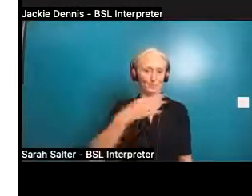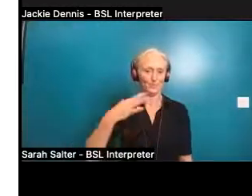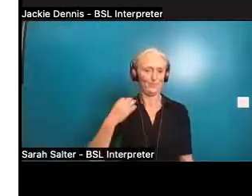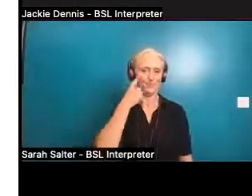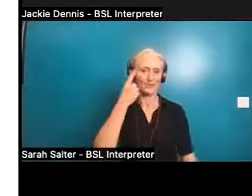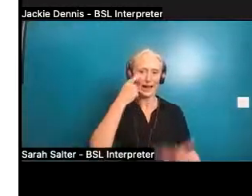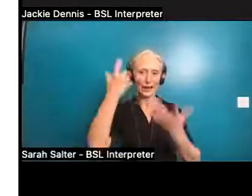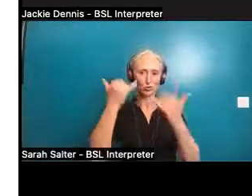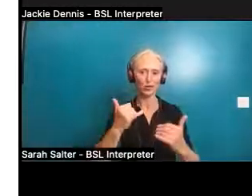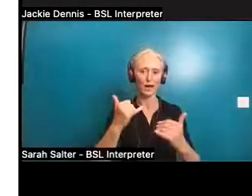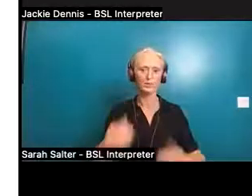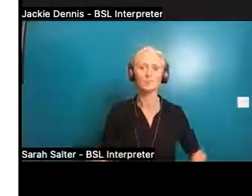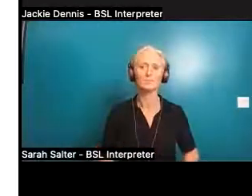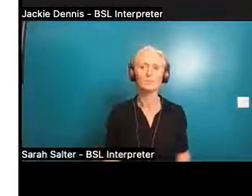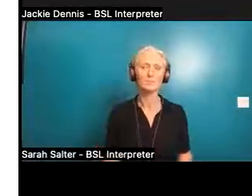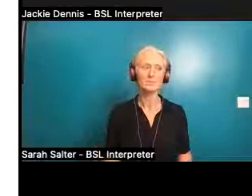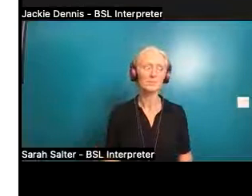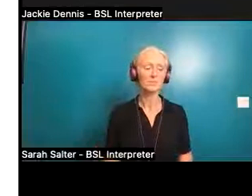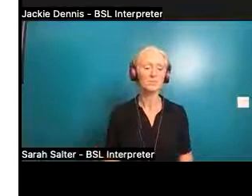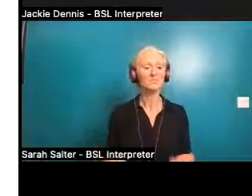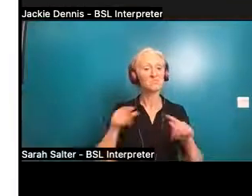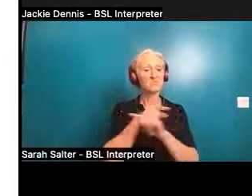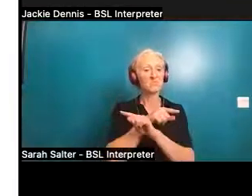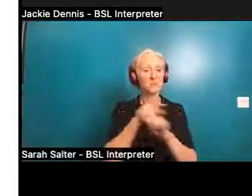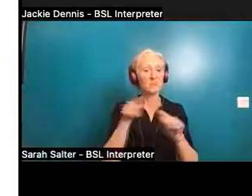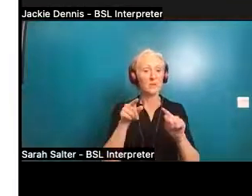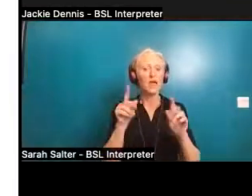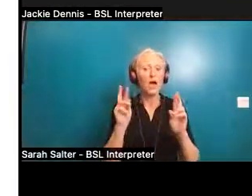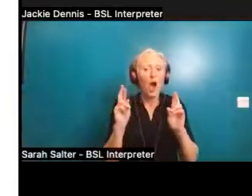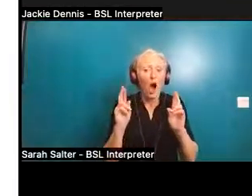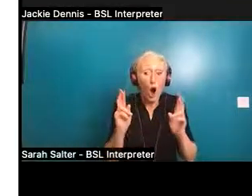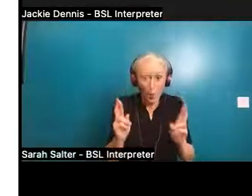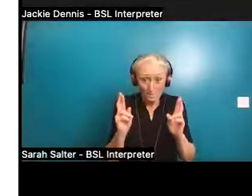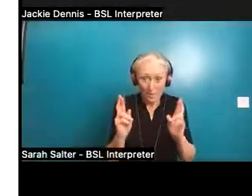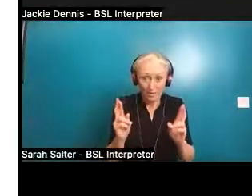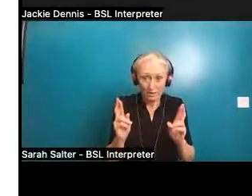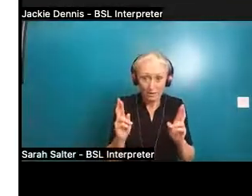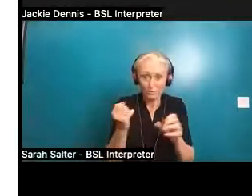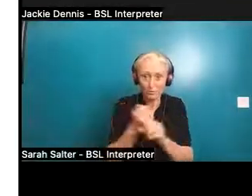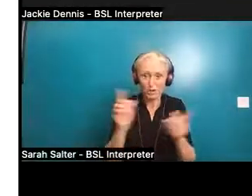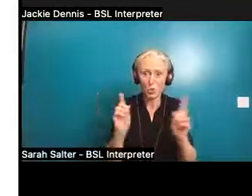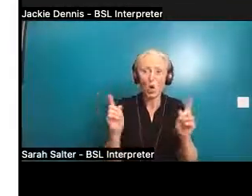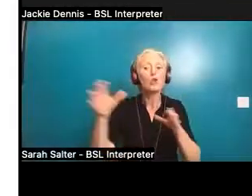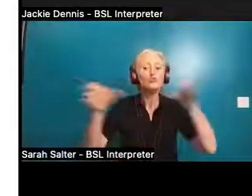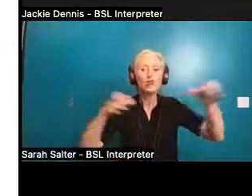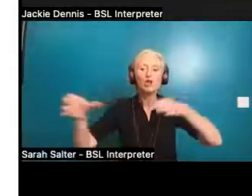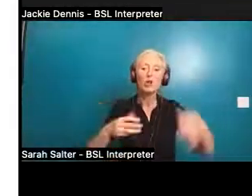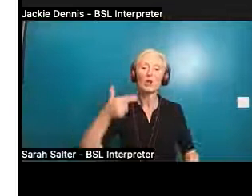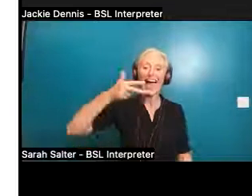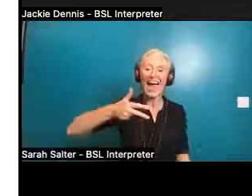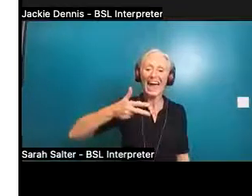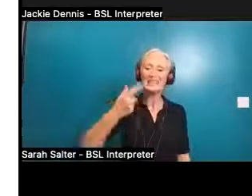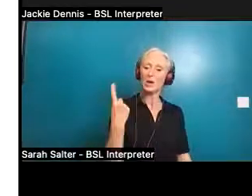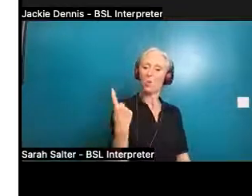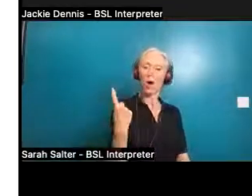So what they're hoping to do, and they've already started this trial, is they want to recruit 81 patients.